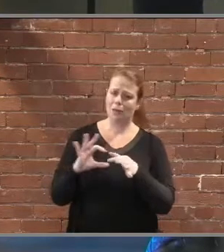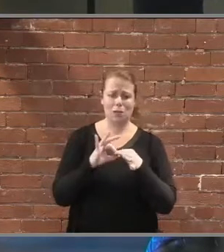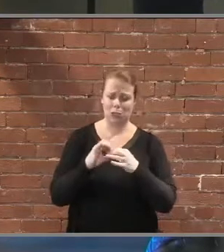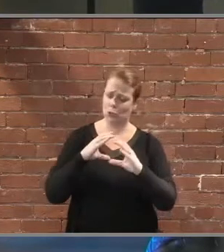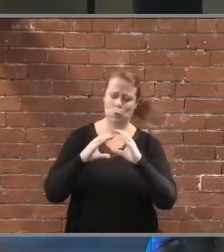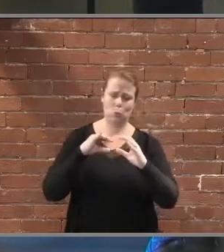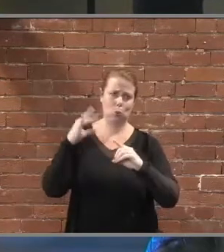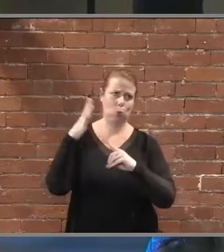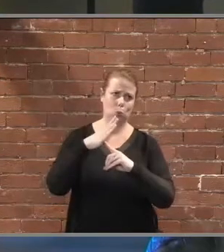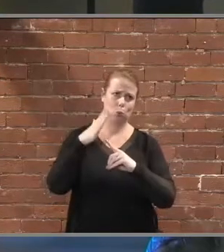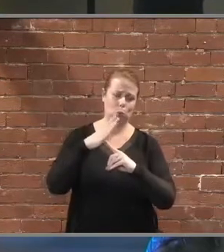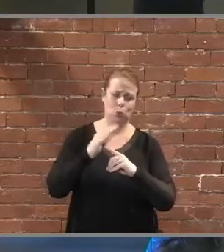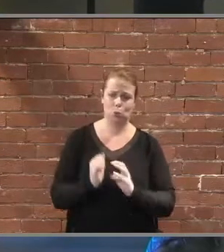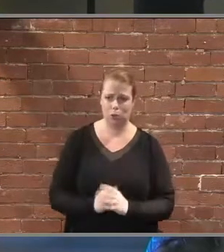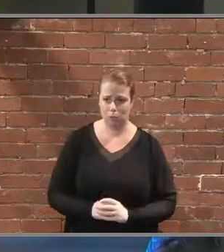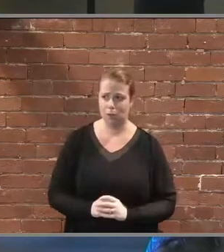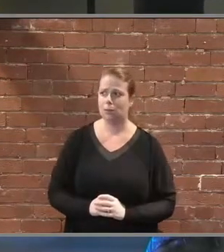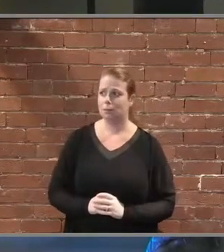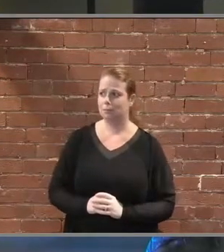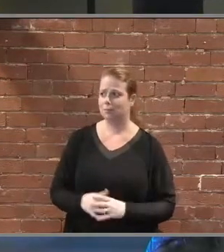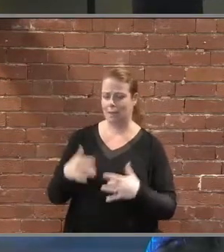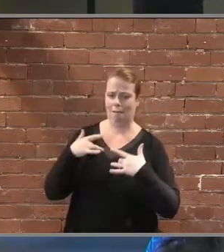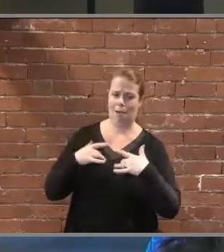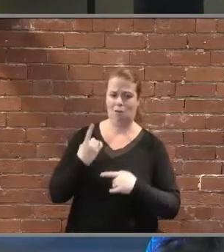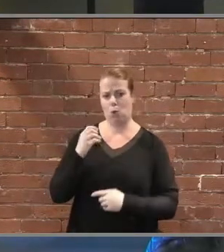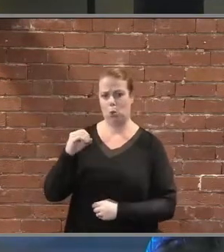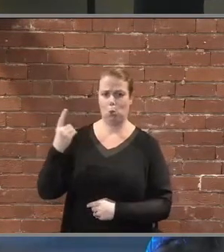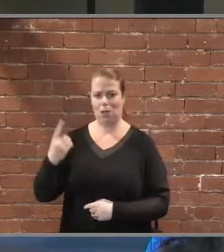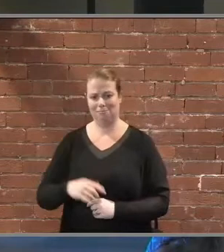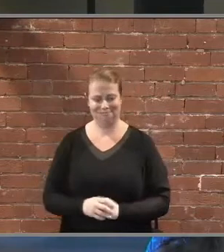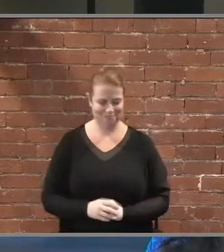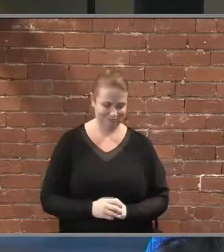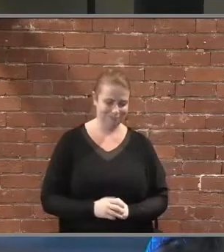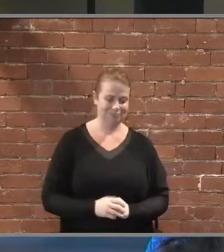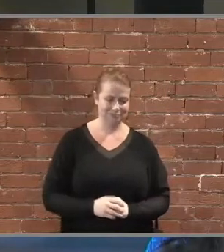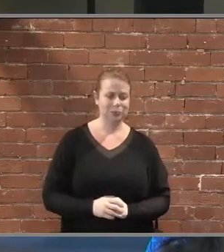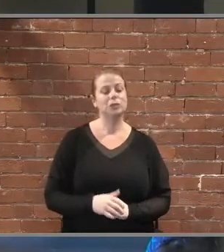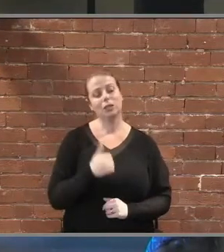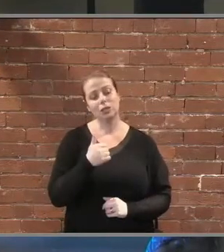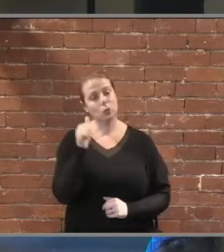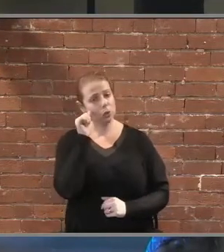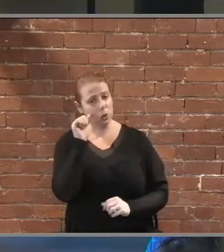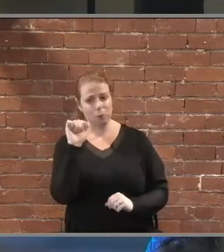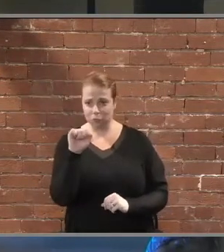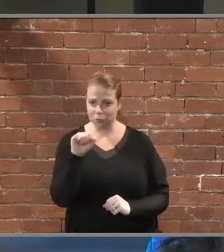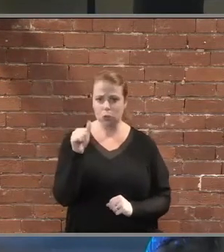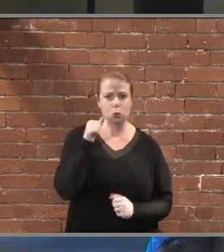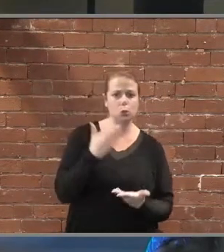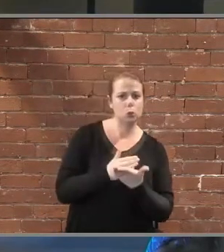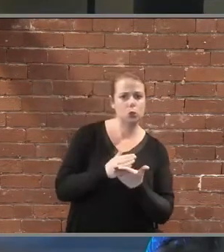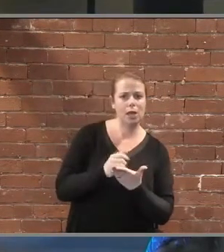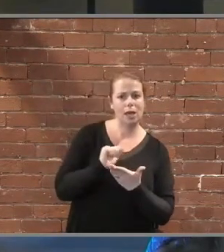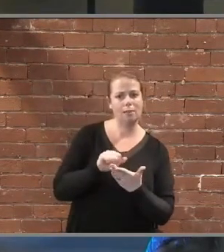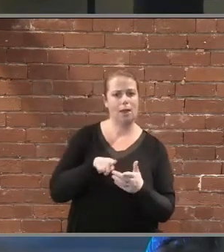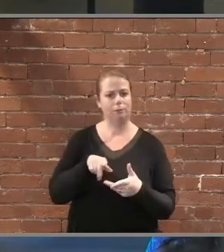relationship, it's good communication. Life 101, communicate. Yeah. It is good though, like it's good to know and it's good to be able to share that kind of